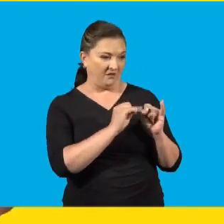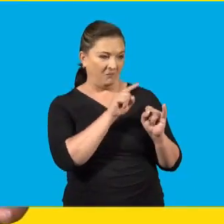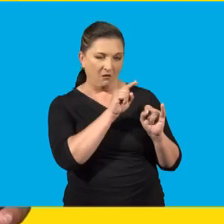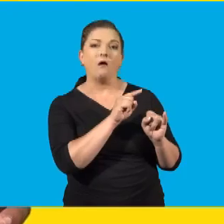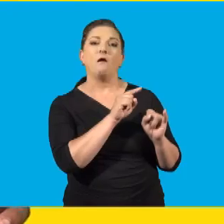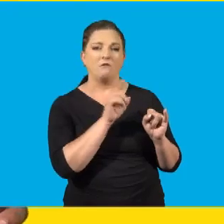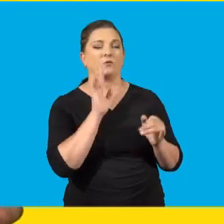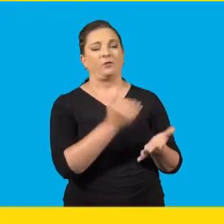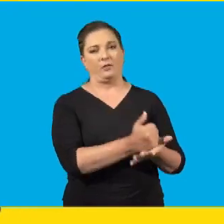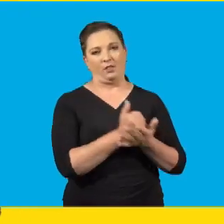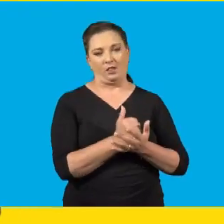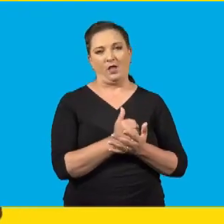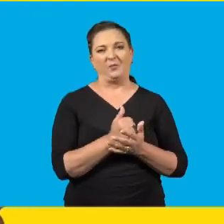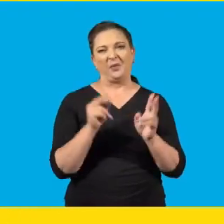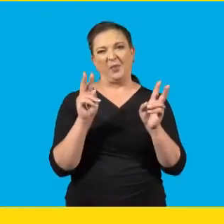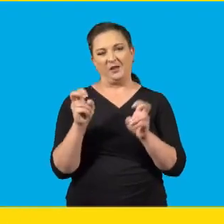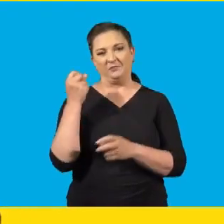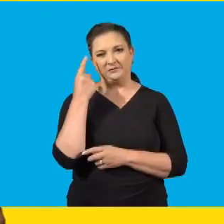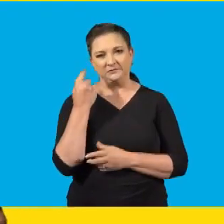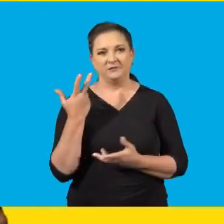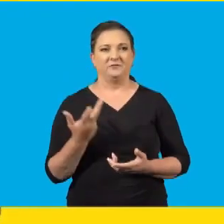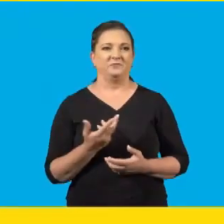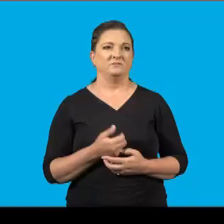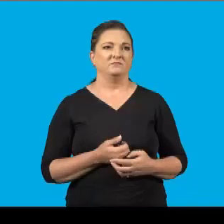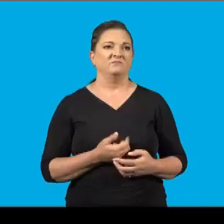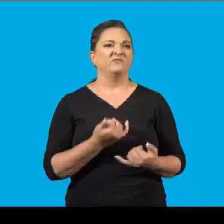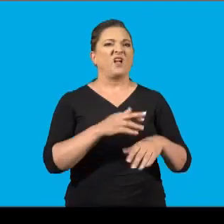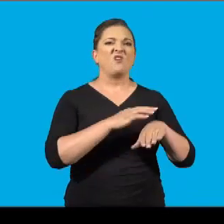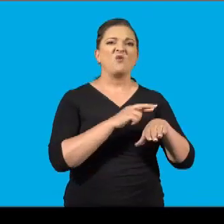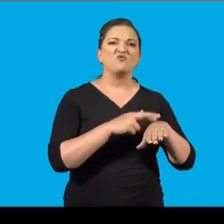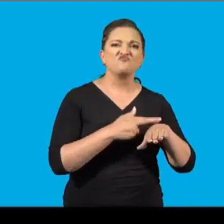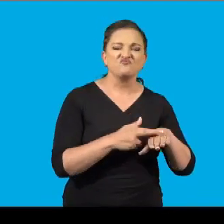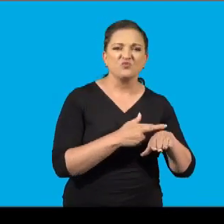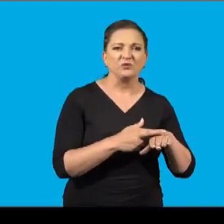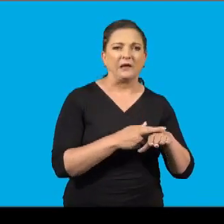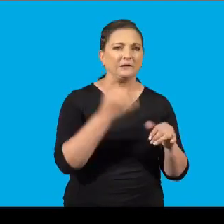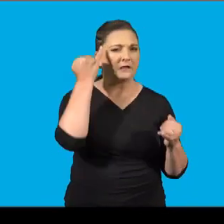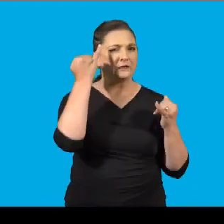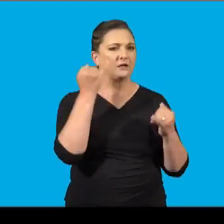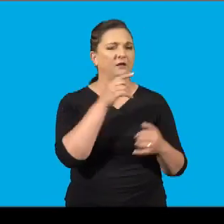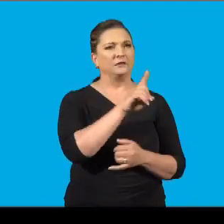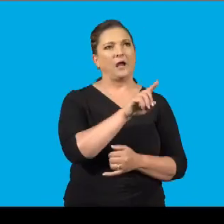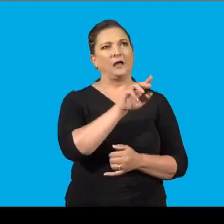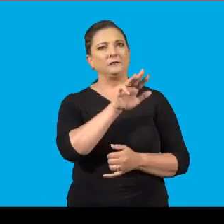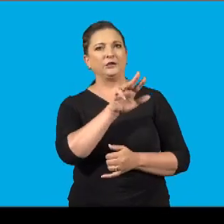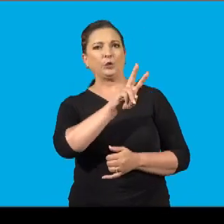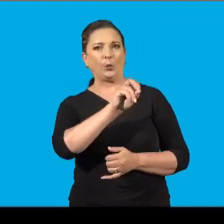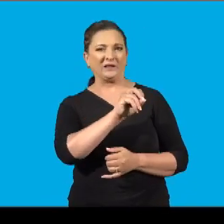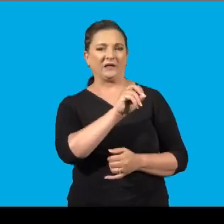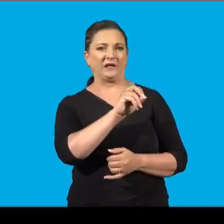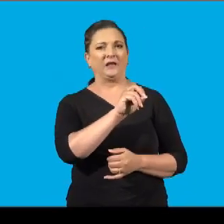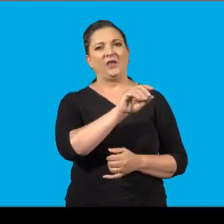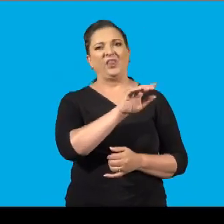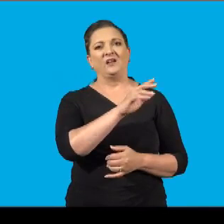will help you understand this theme. Knowledge like ideas of race in the late 19th and